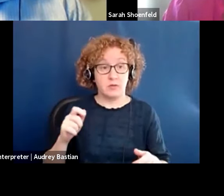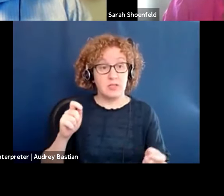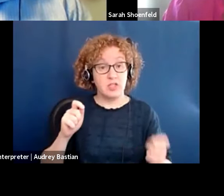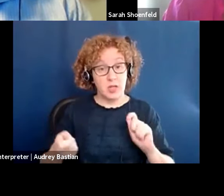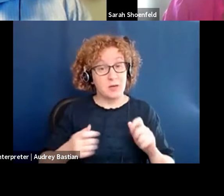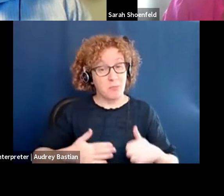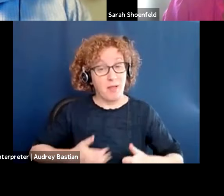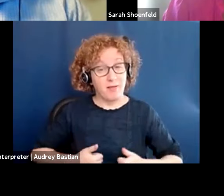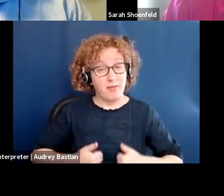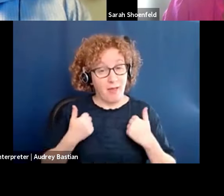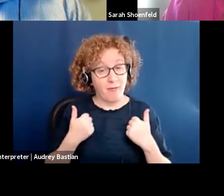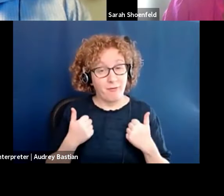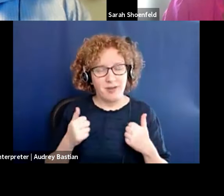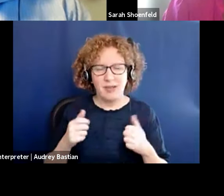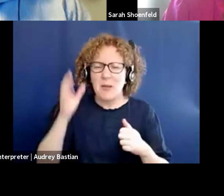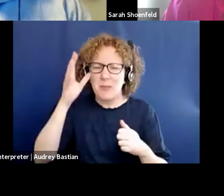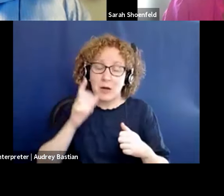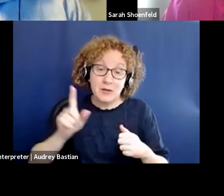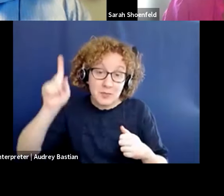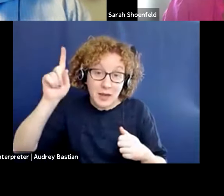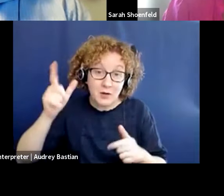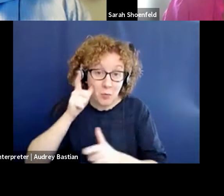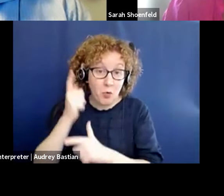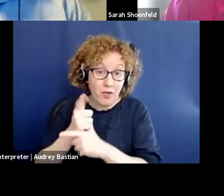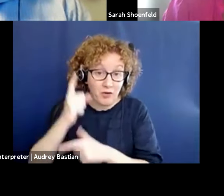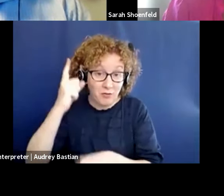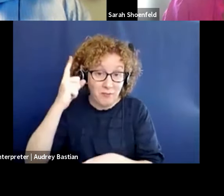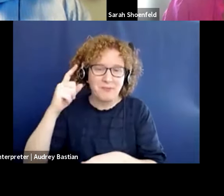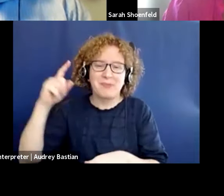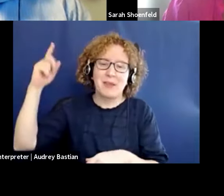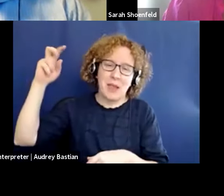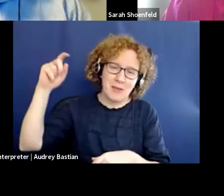he changed my life. My parents were upstairs and my brother. They all came